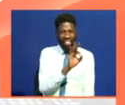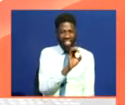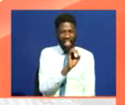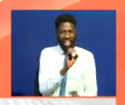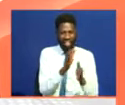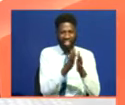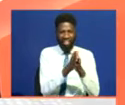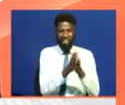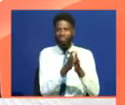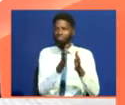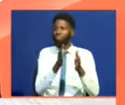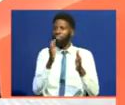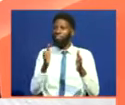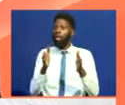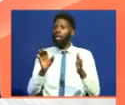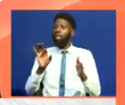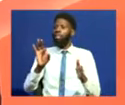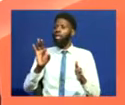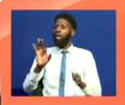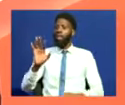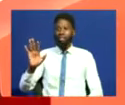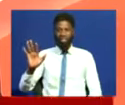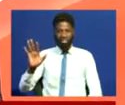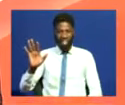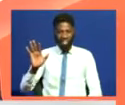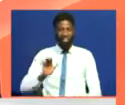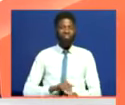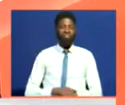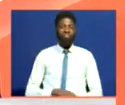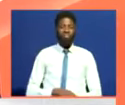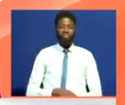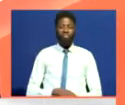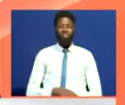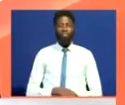average it. And then you would realize that with